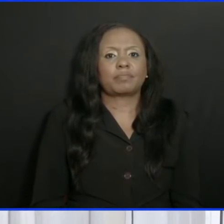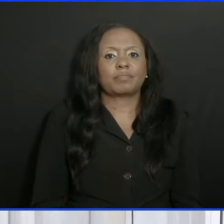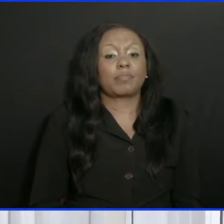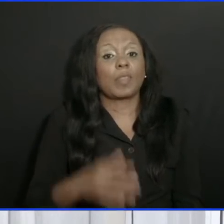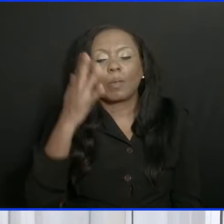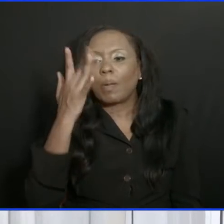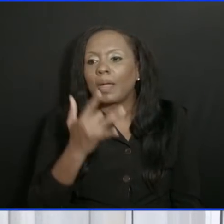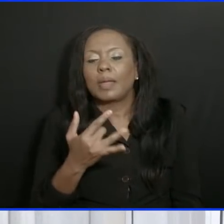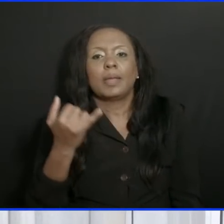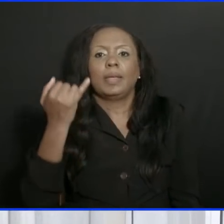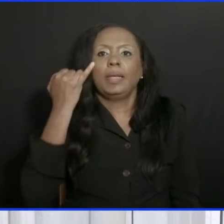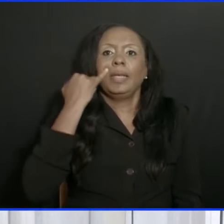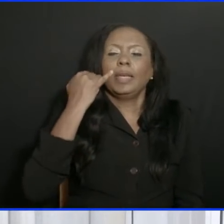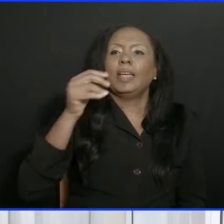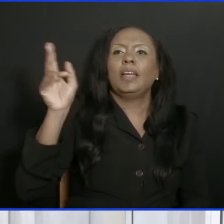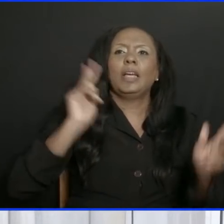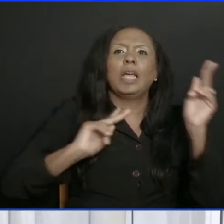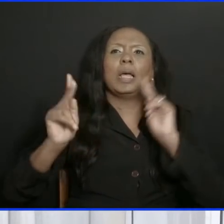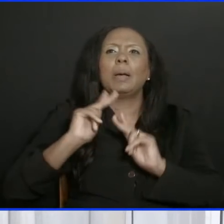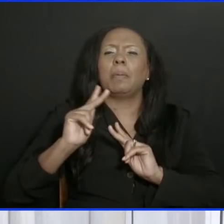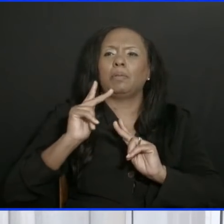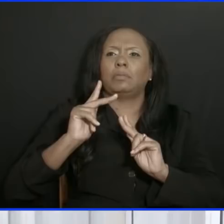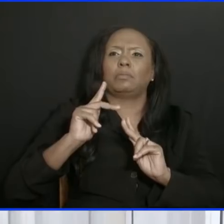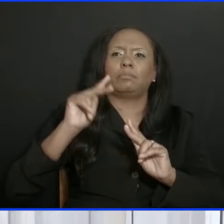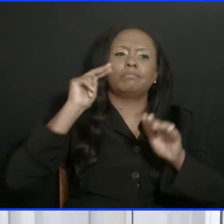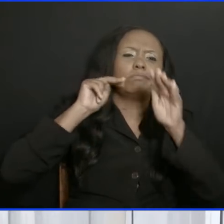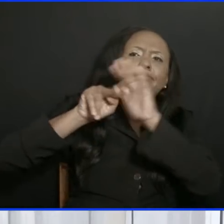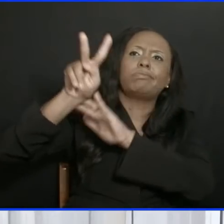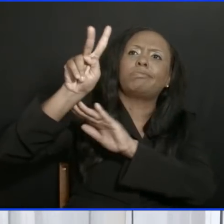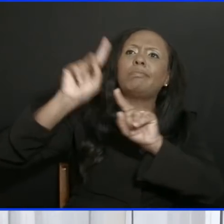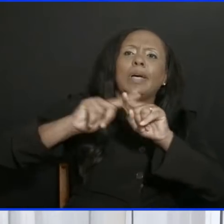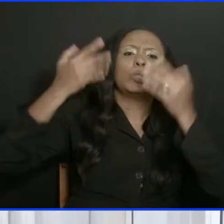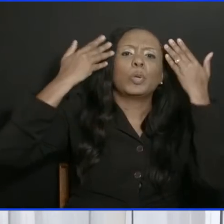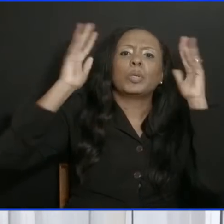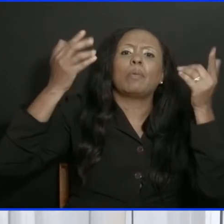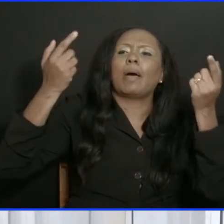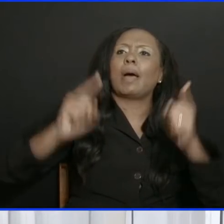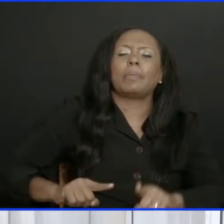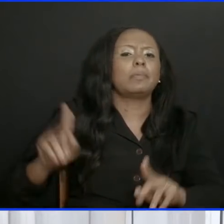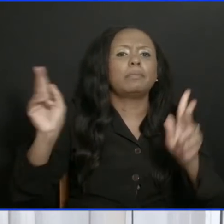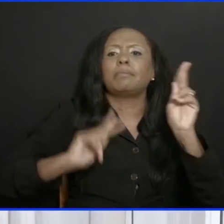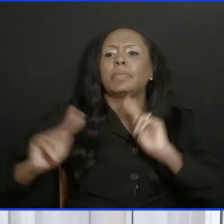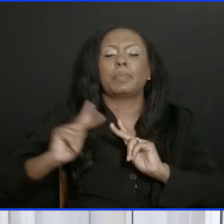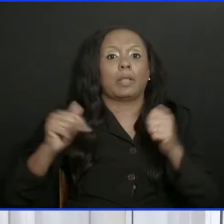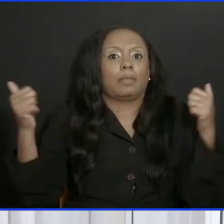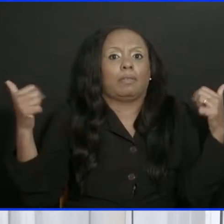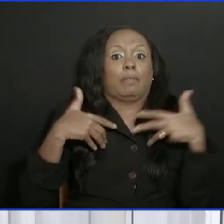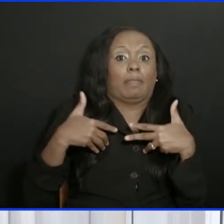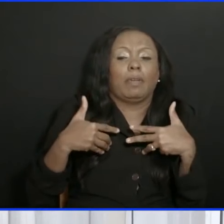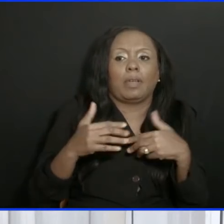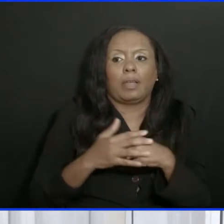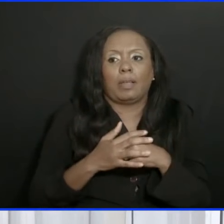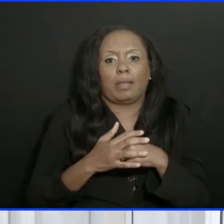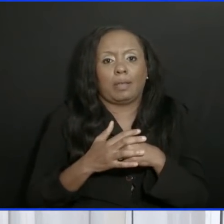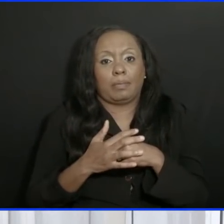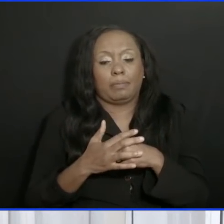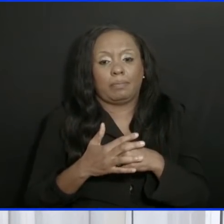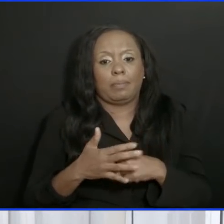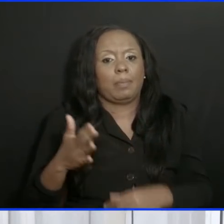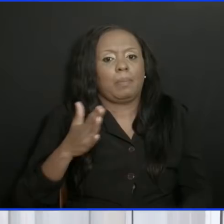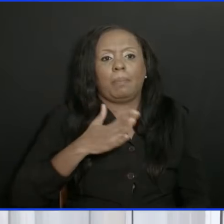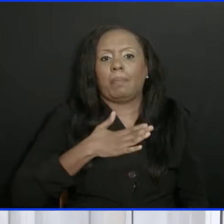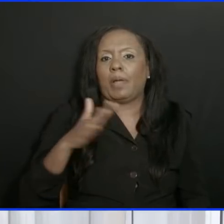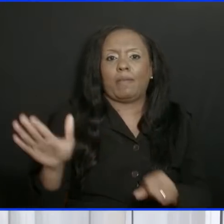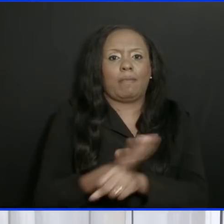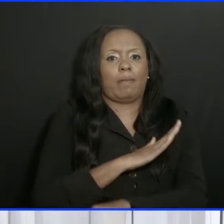you are seeing, then you are at risk of fearing for the worst. I've told Barbadians throughout my public life career